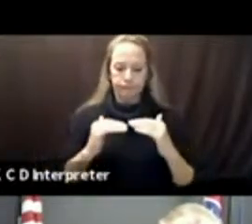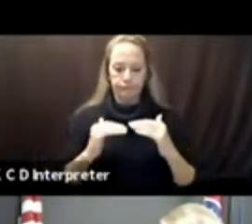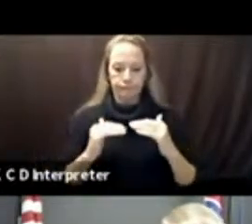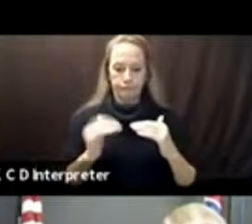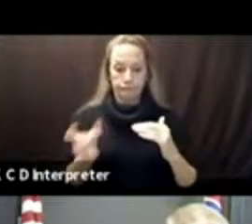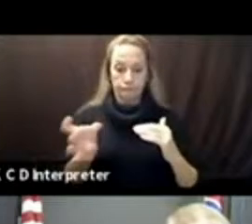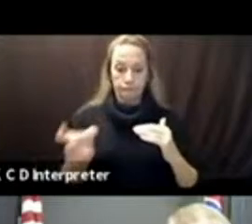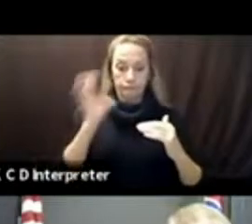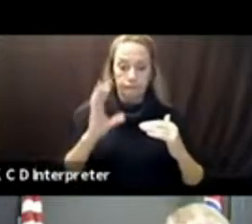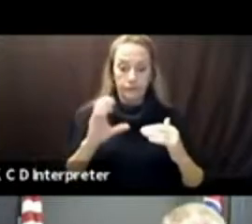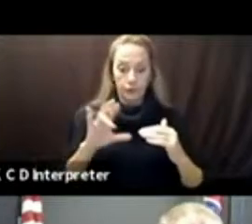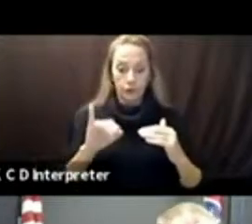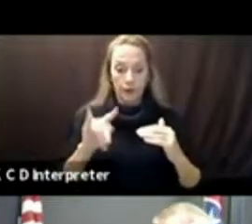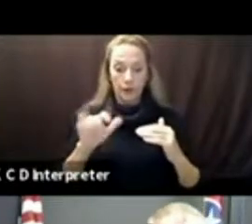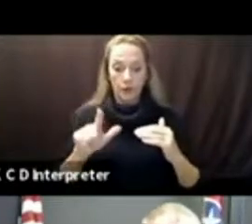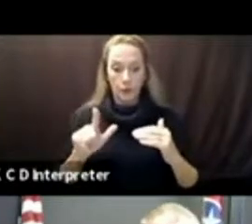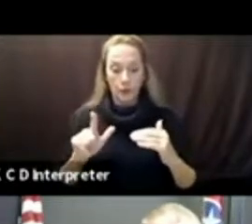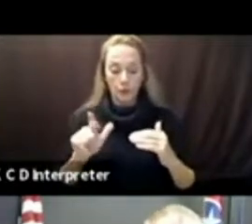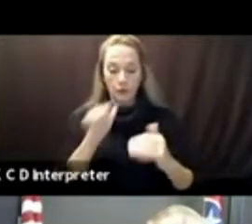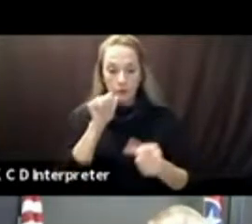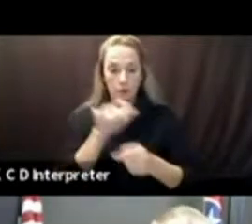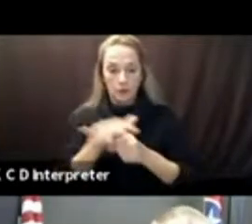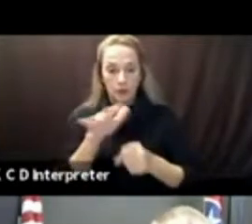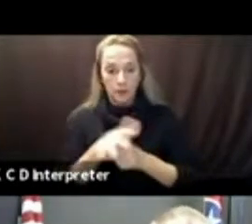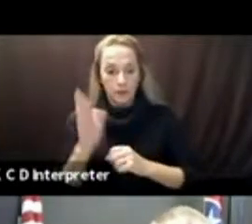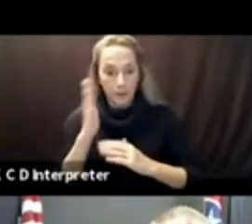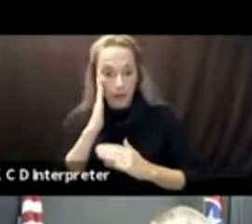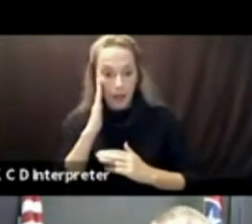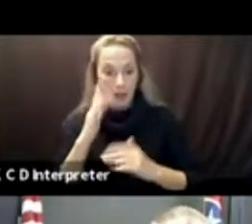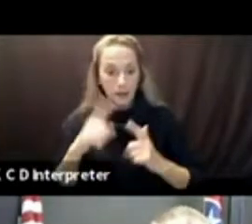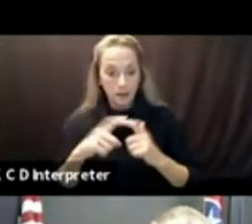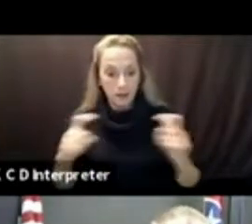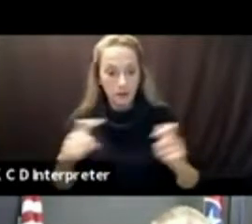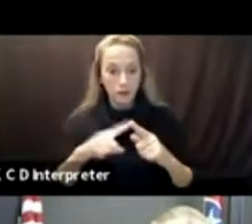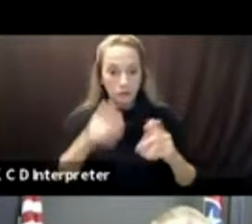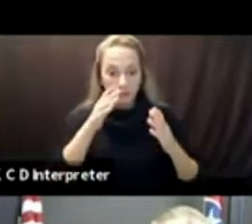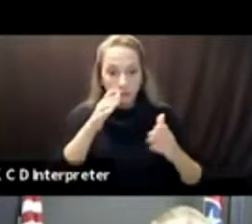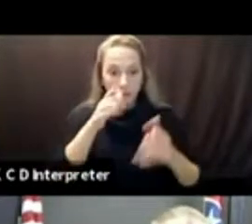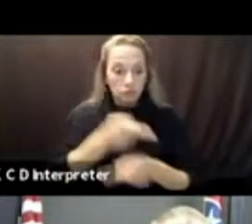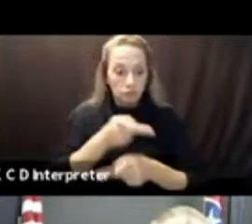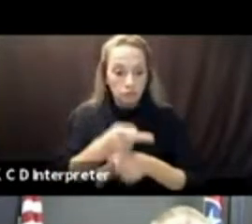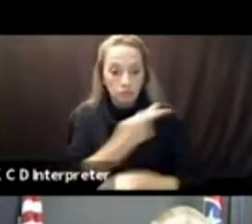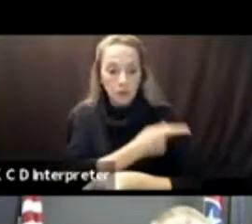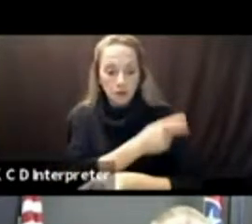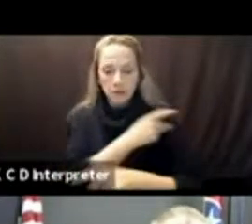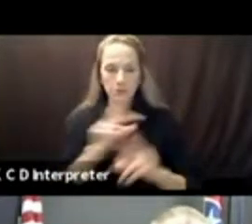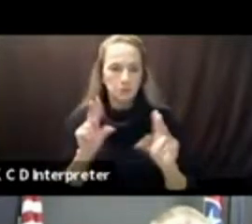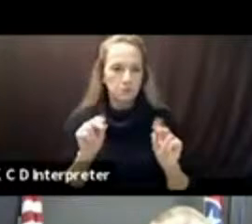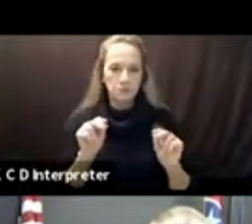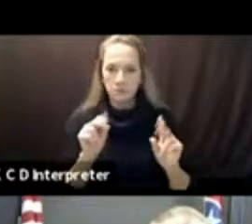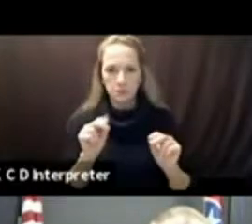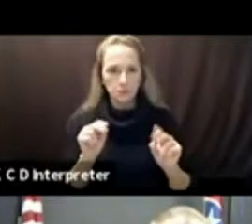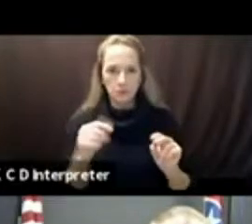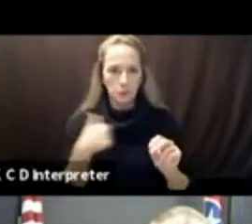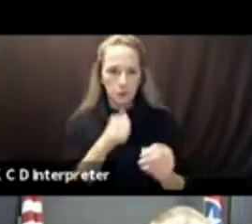goodness, we're not going to have the ICU beds or the ability to take care of these patients. from an outcomes perspective, I will say that